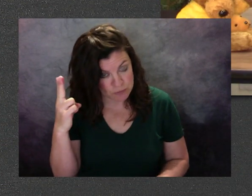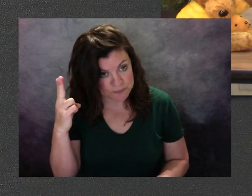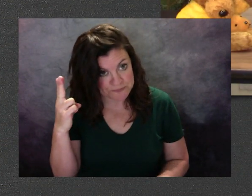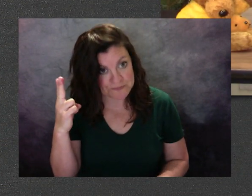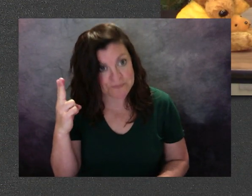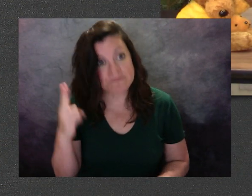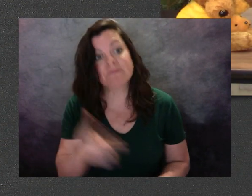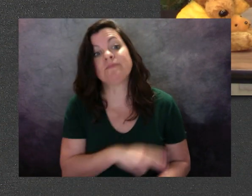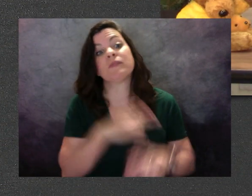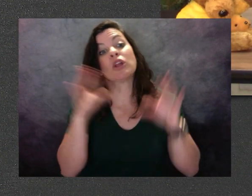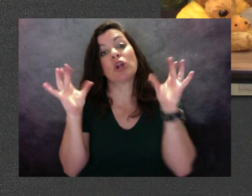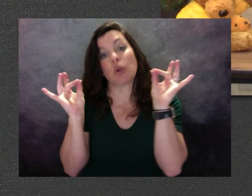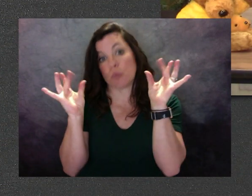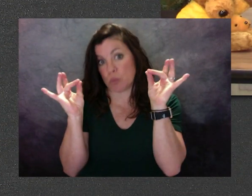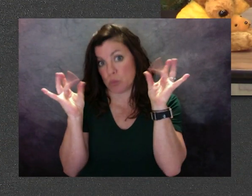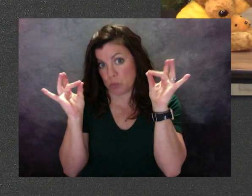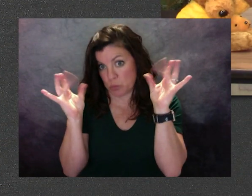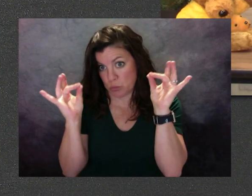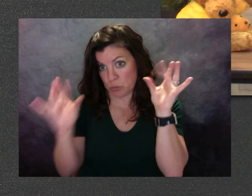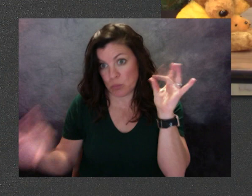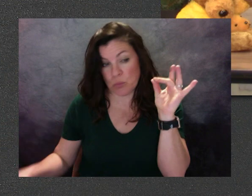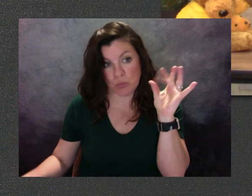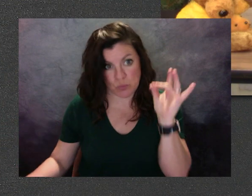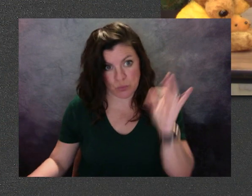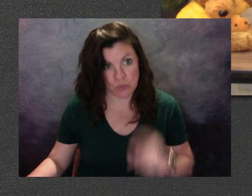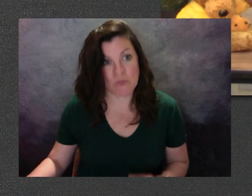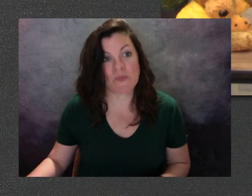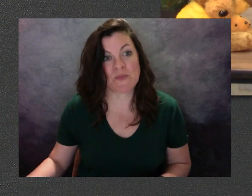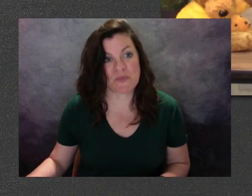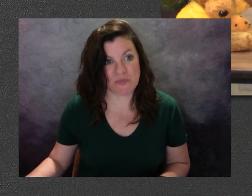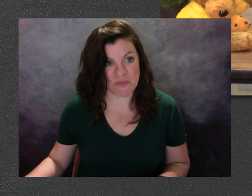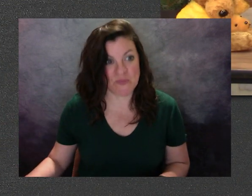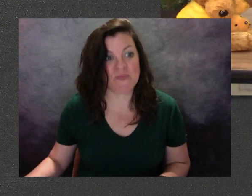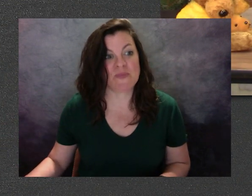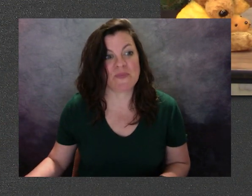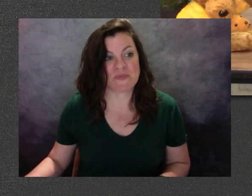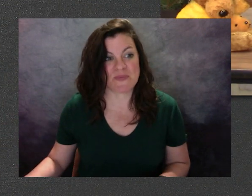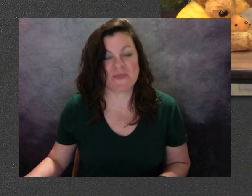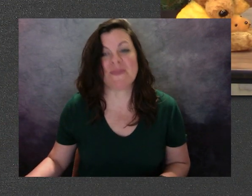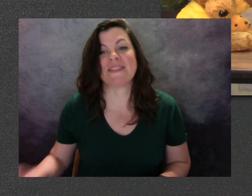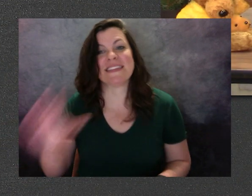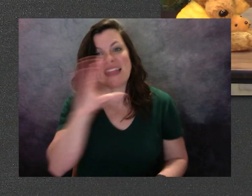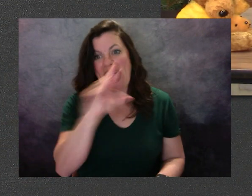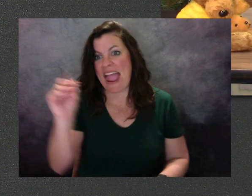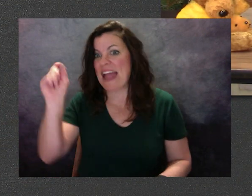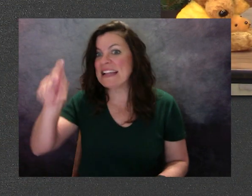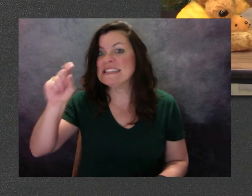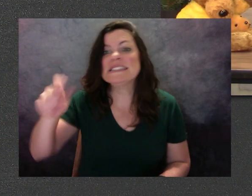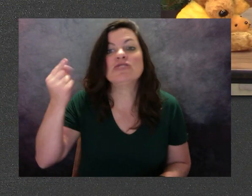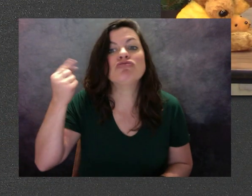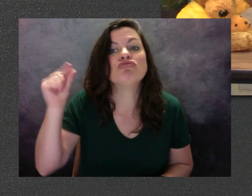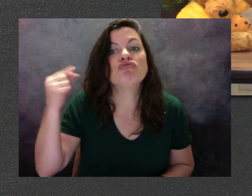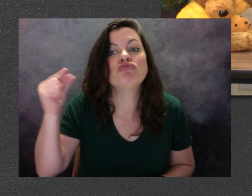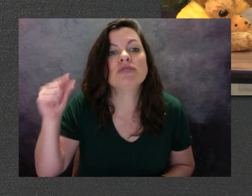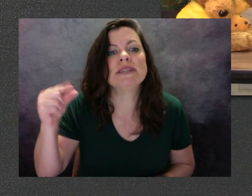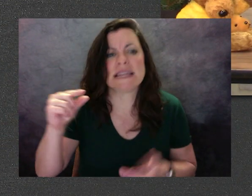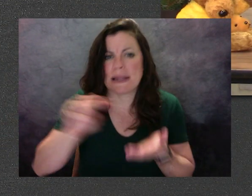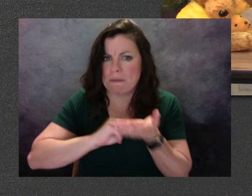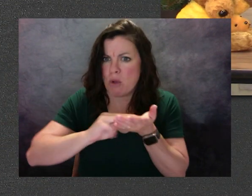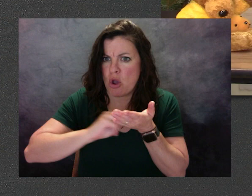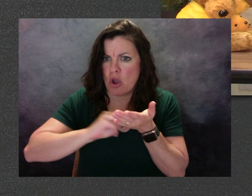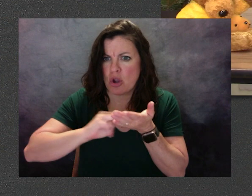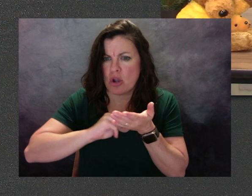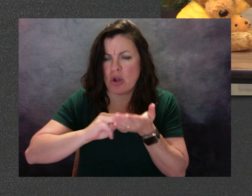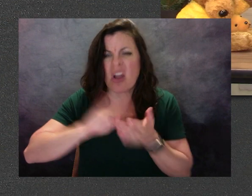stick, and a green marker. Now, if you don't have all of these things at home, that's